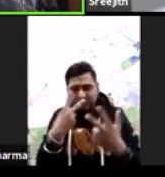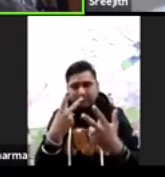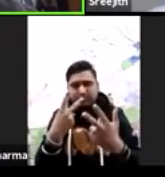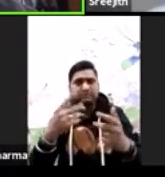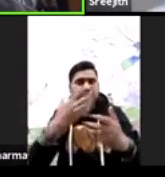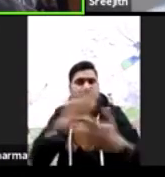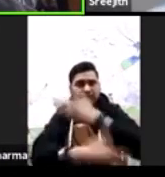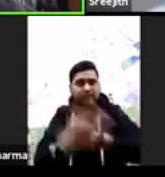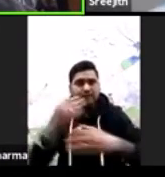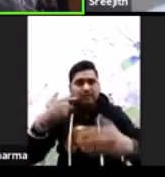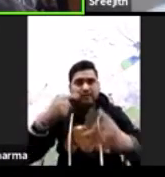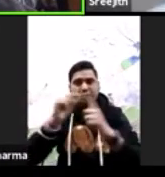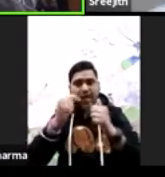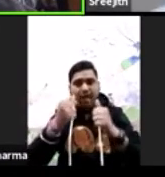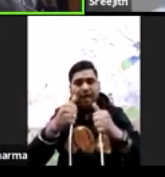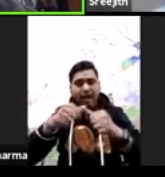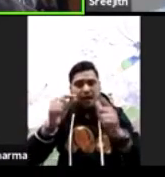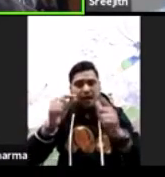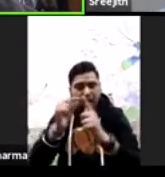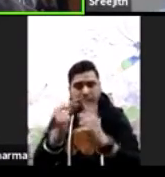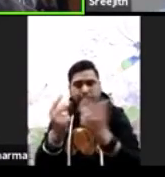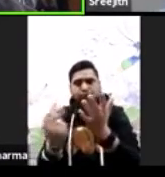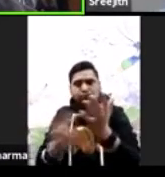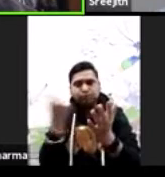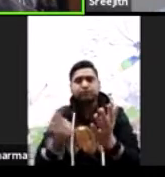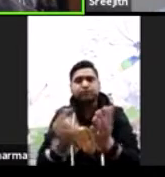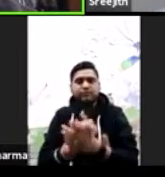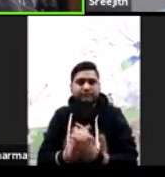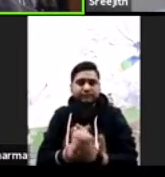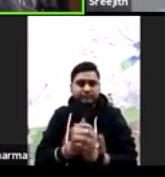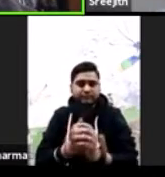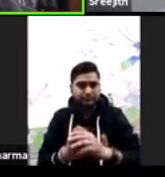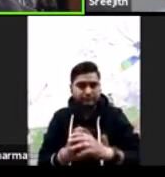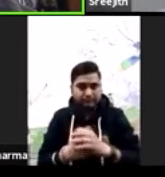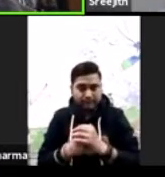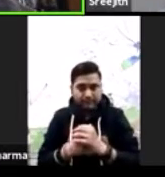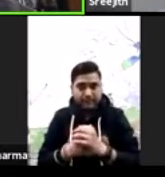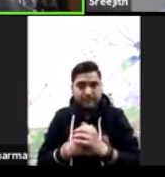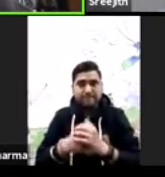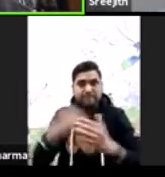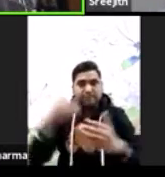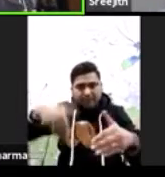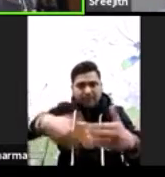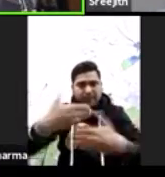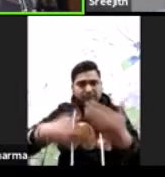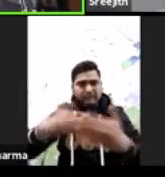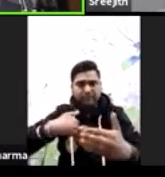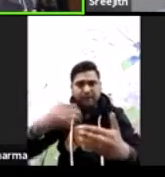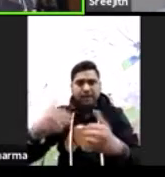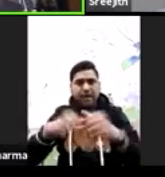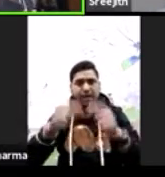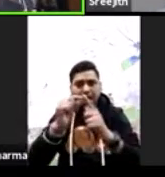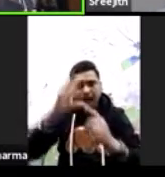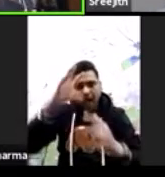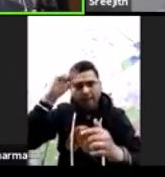and learning and livelihood and jinyasa, the desire to learn, that I think more and more Divyangs will